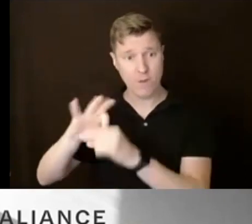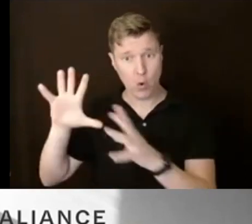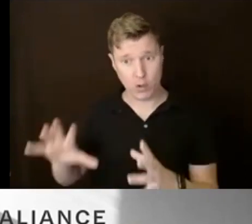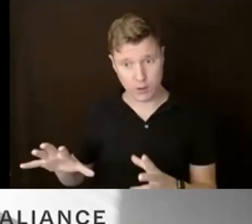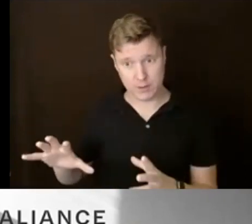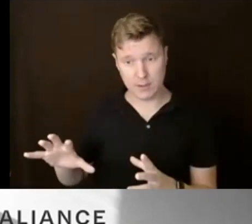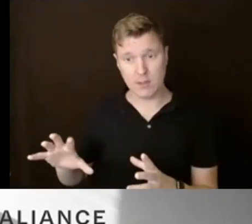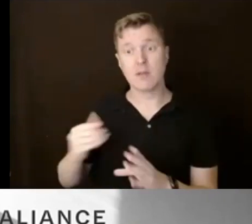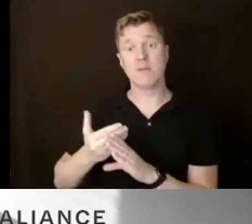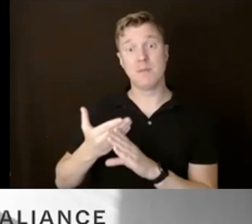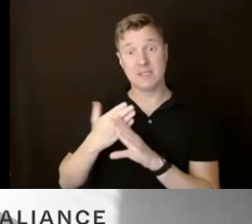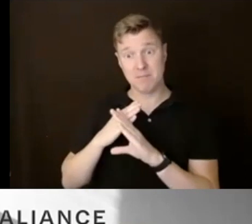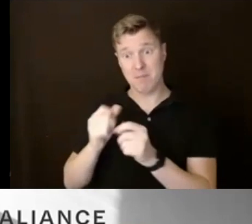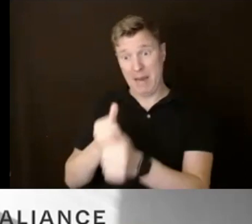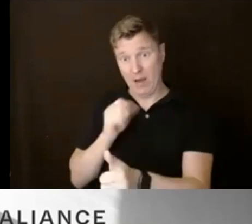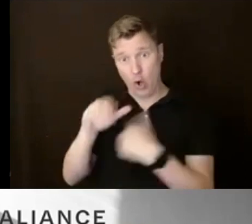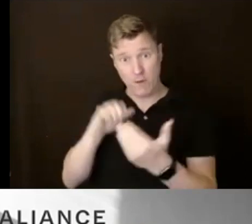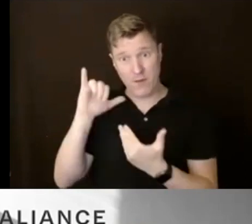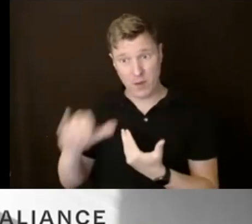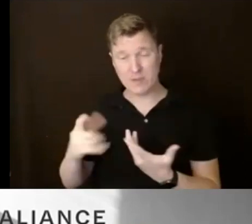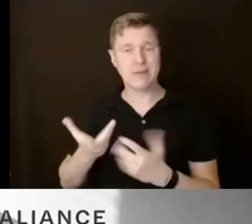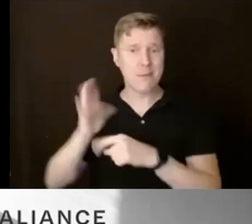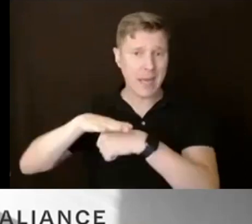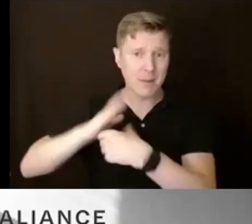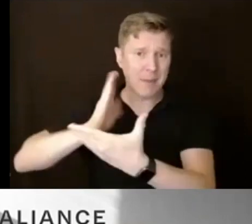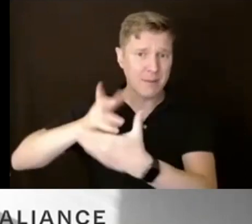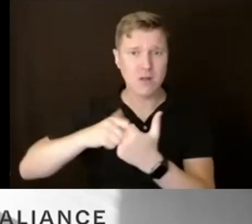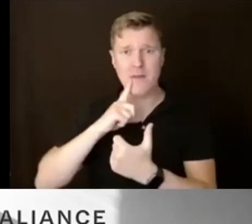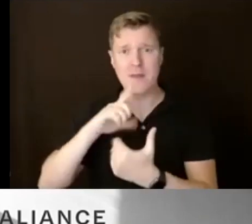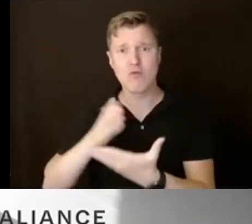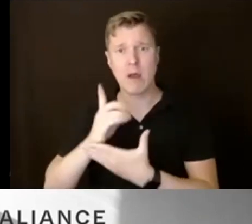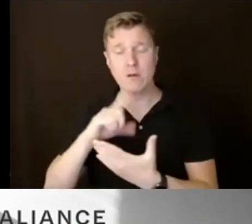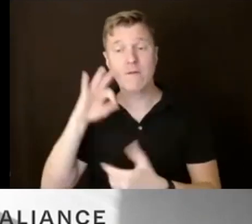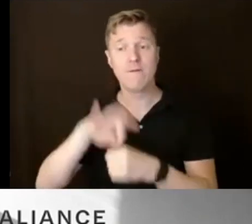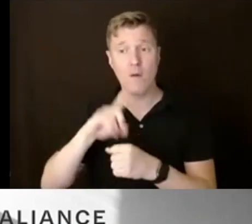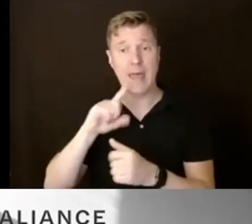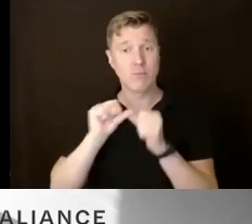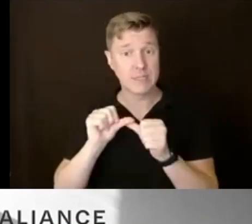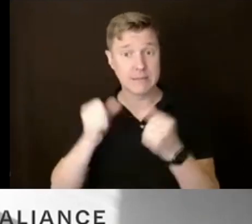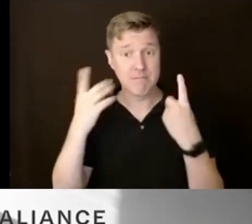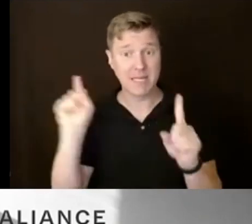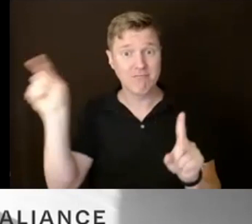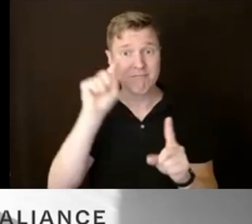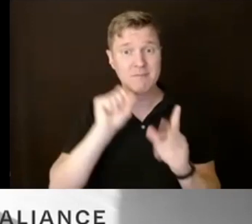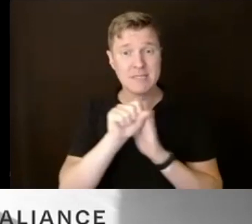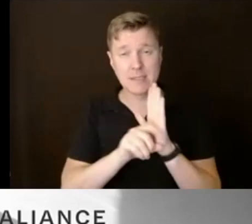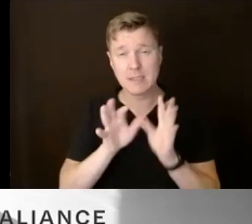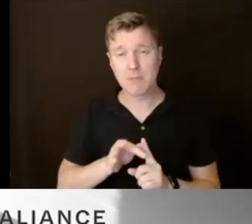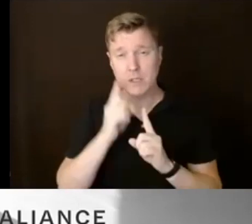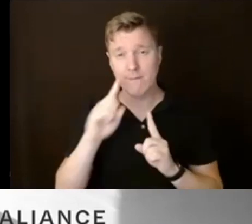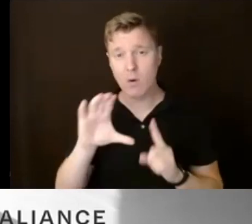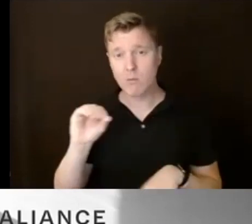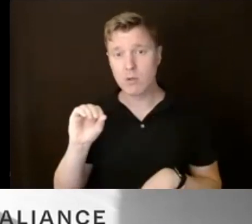progress, impediments to exercising the right to vote persist in many states, especially for communities of